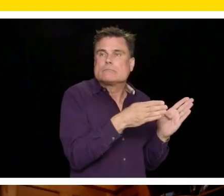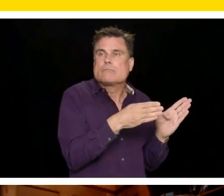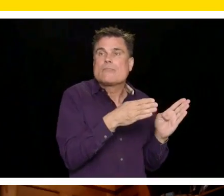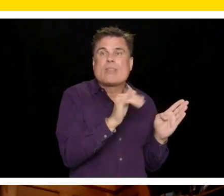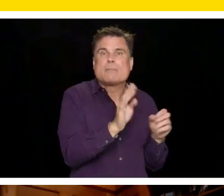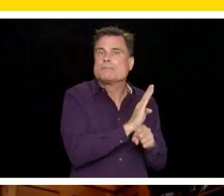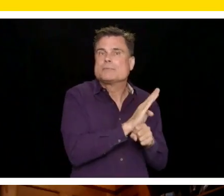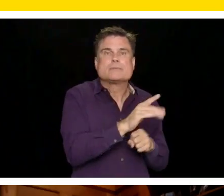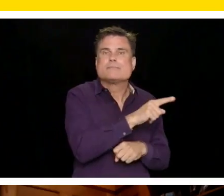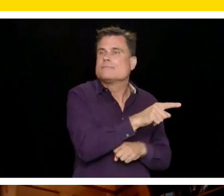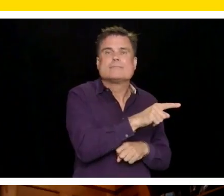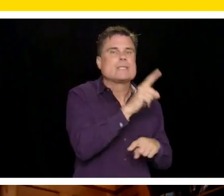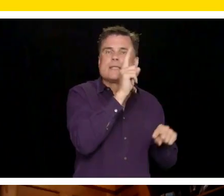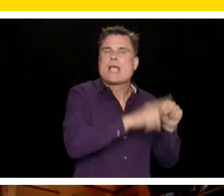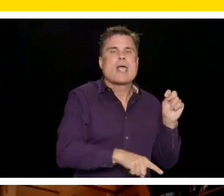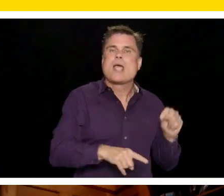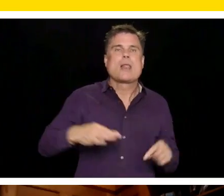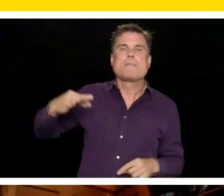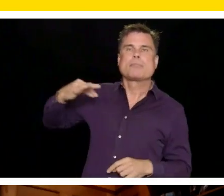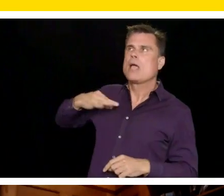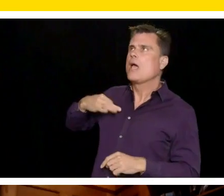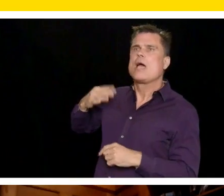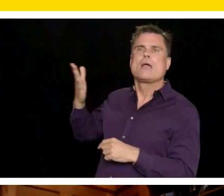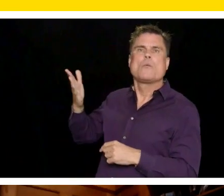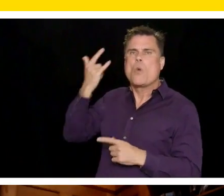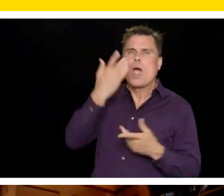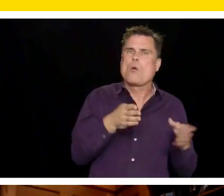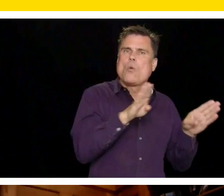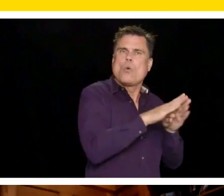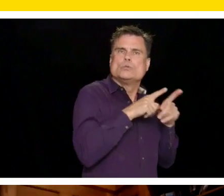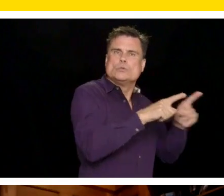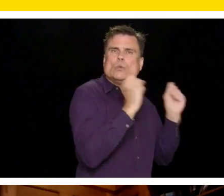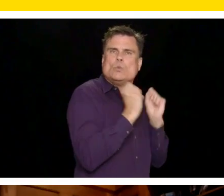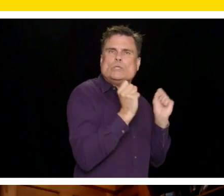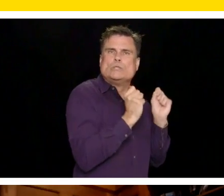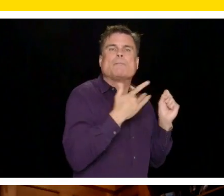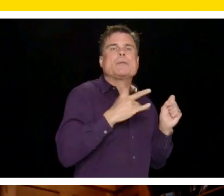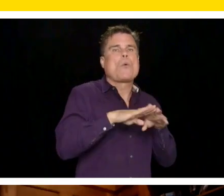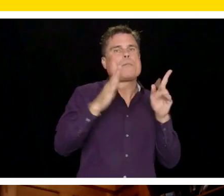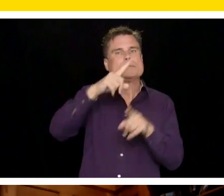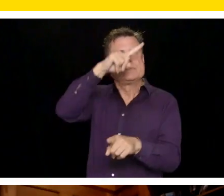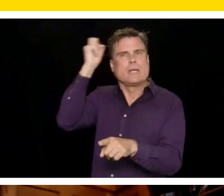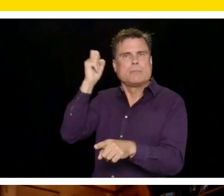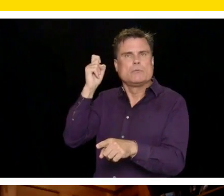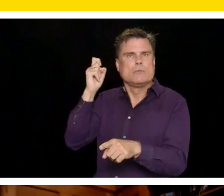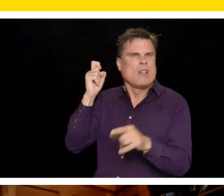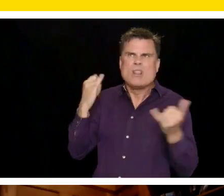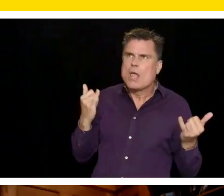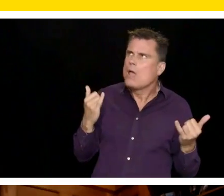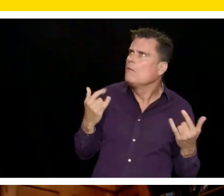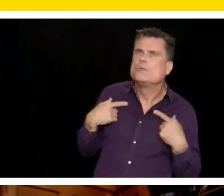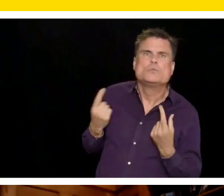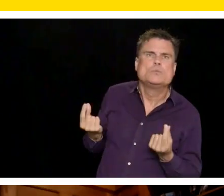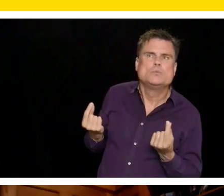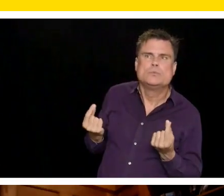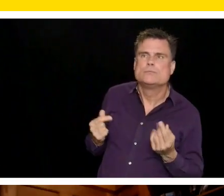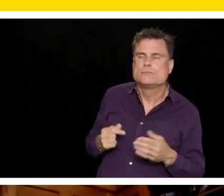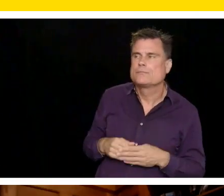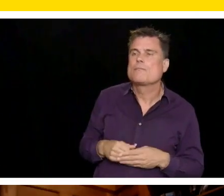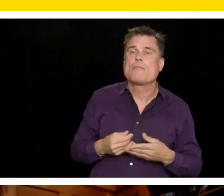You're right, Jenny. There is some good news. And I was just looking down at my notes to make sure that what I remembered was